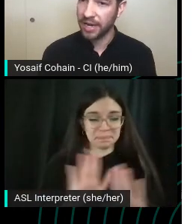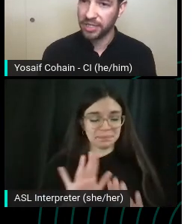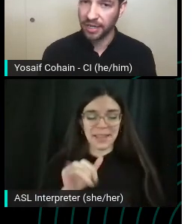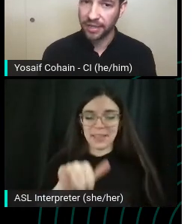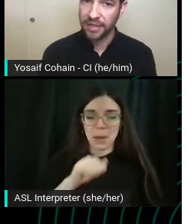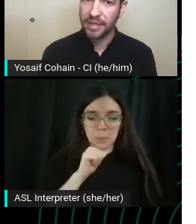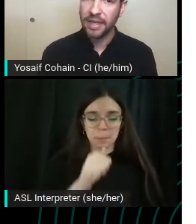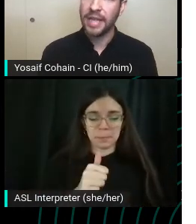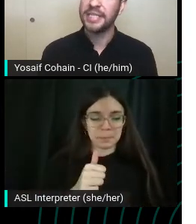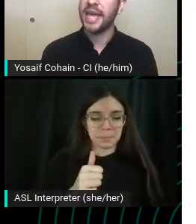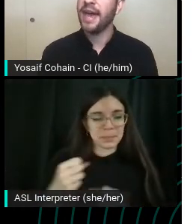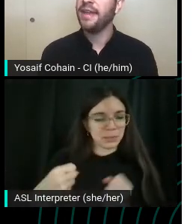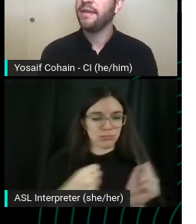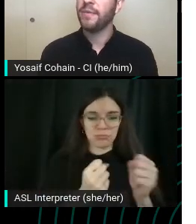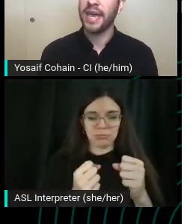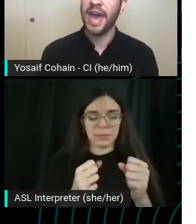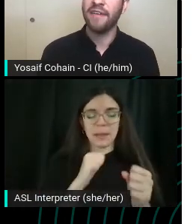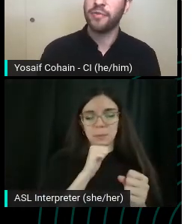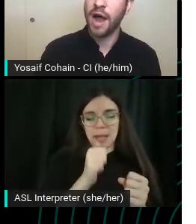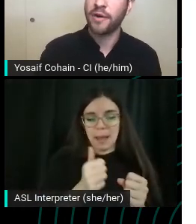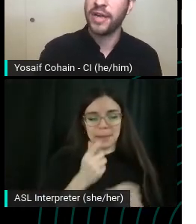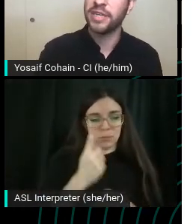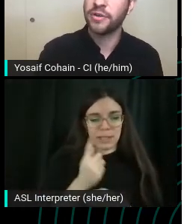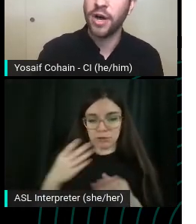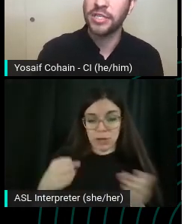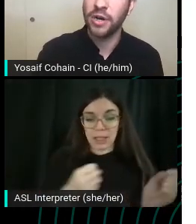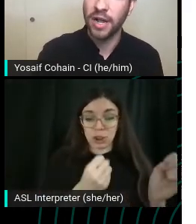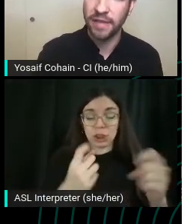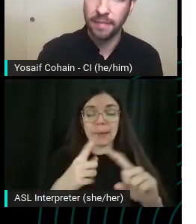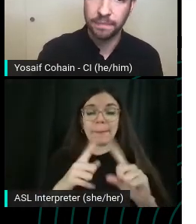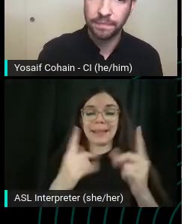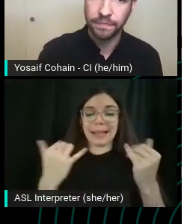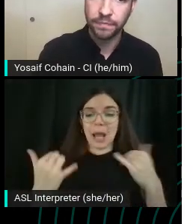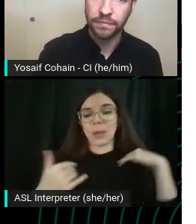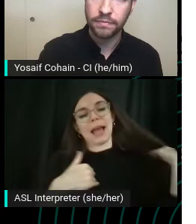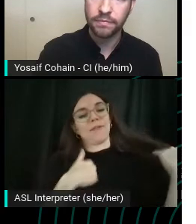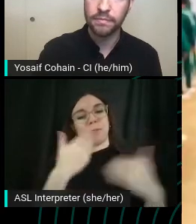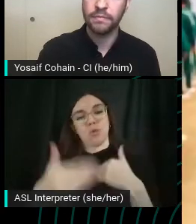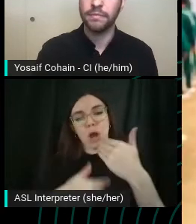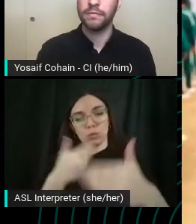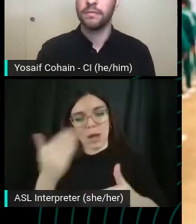wrong strategy. Instead, we have progress across all of them.